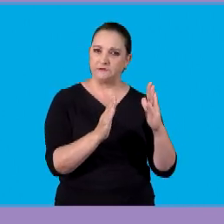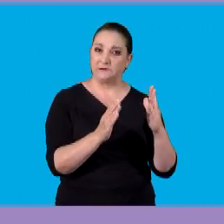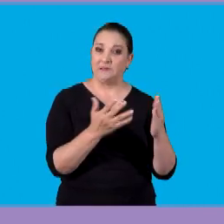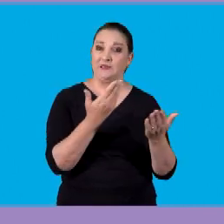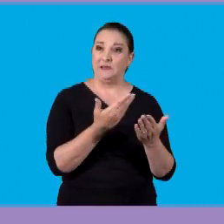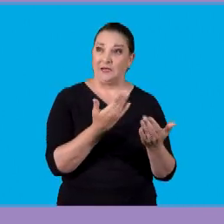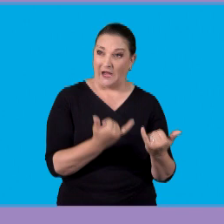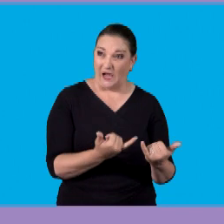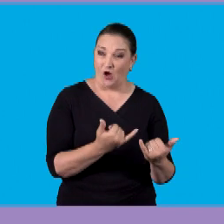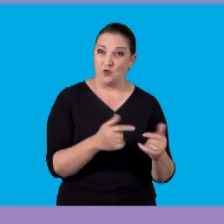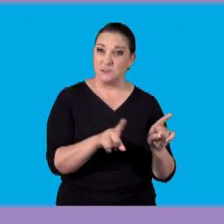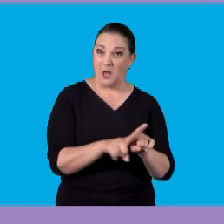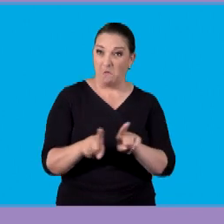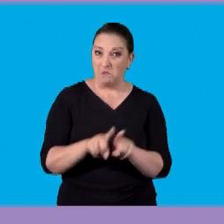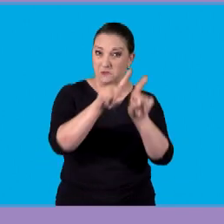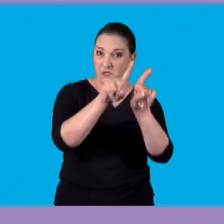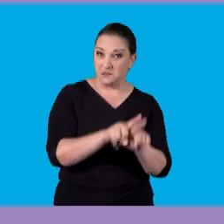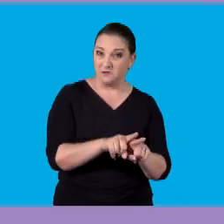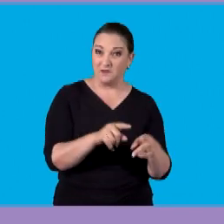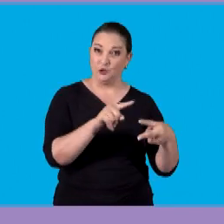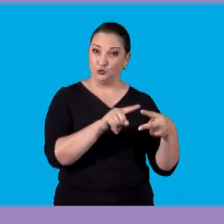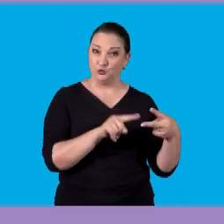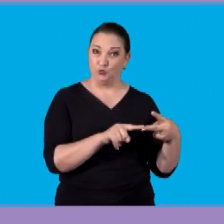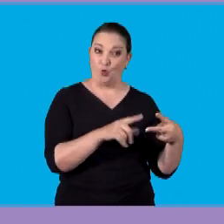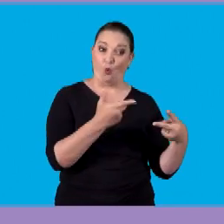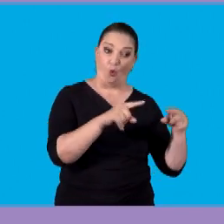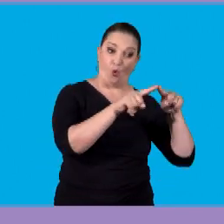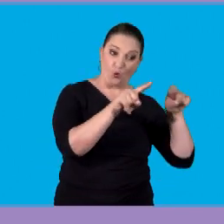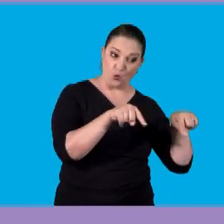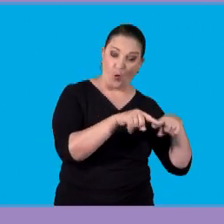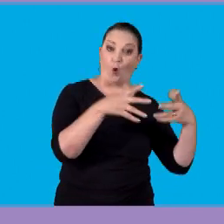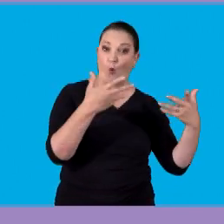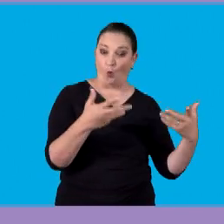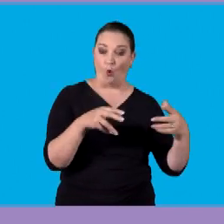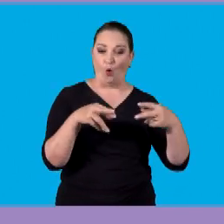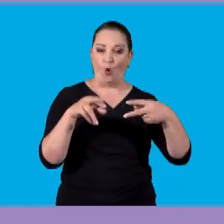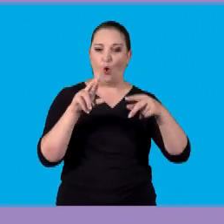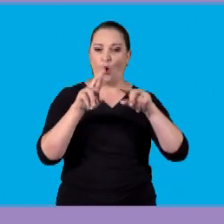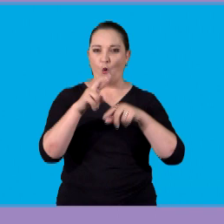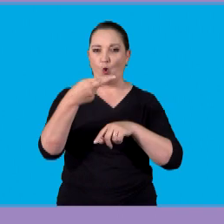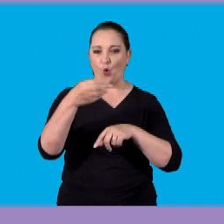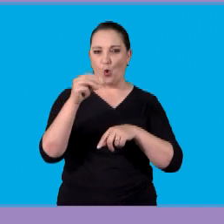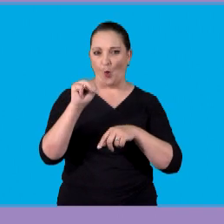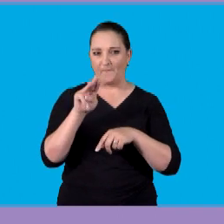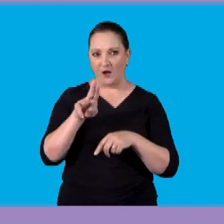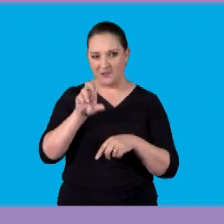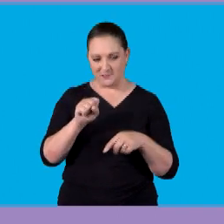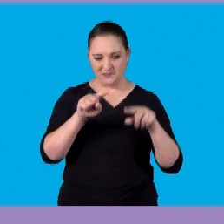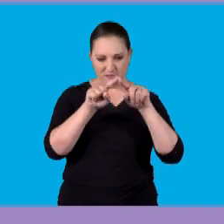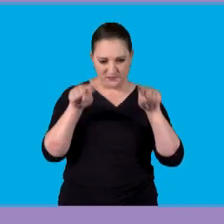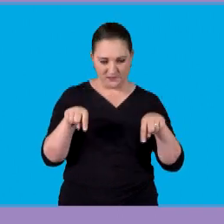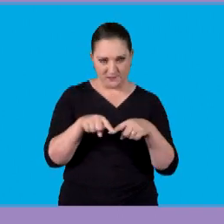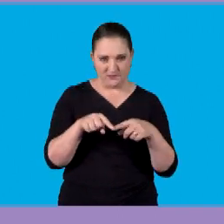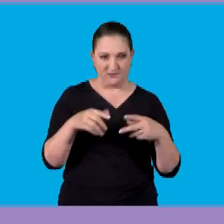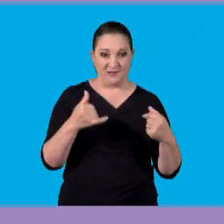sides are equal, it could either be a square or a rhombus. Let's look at more information.